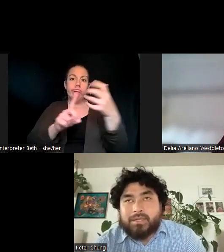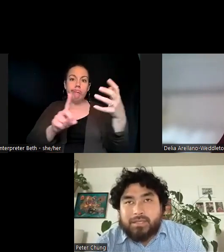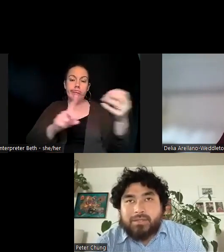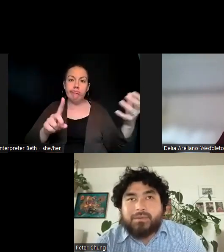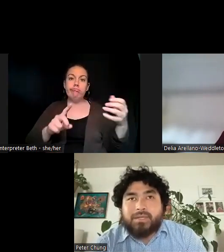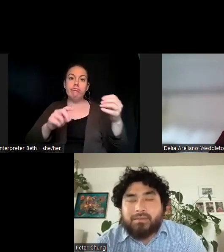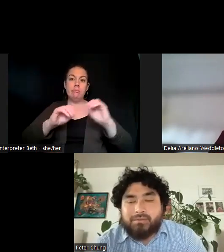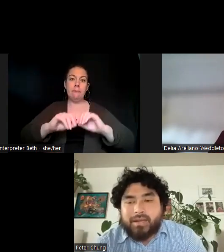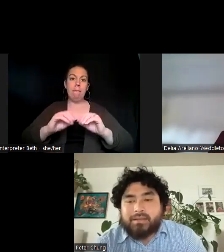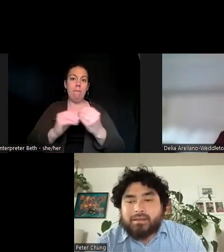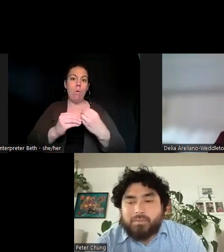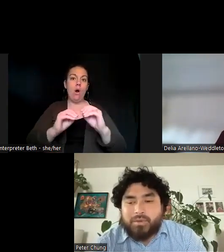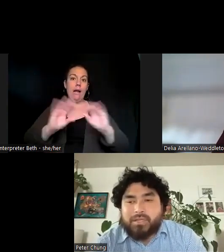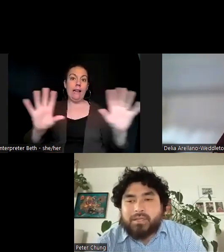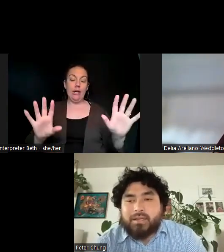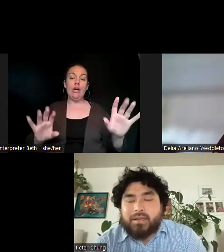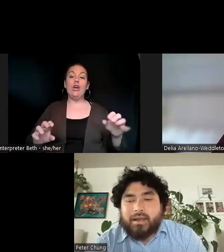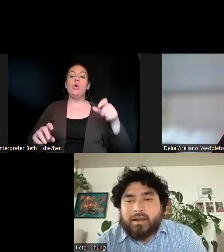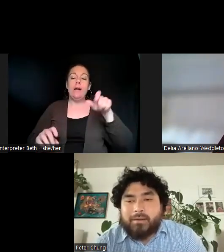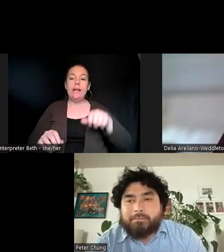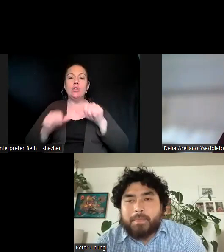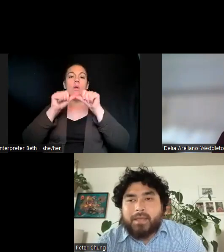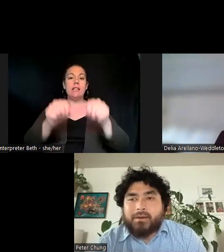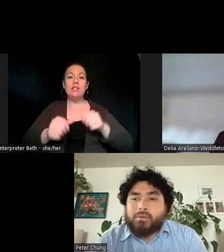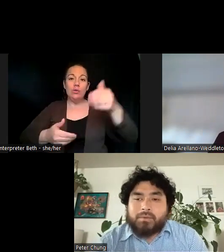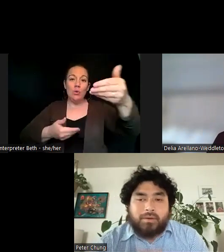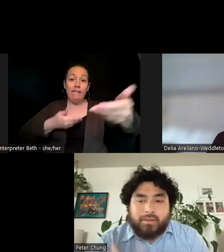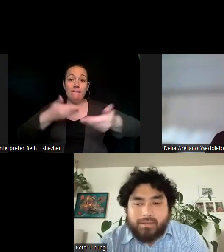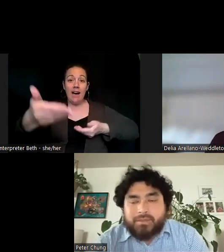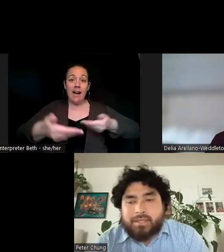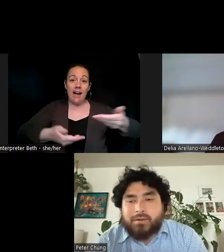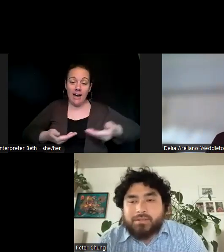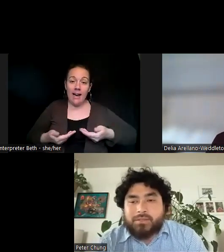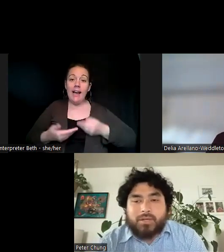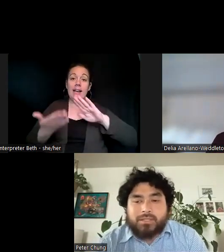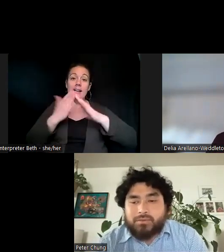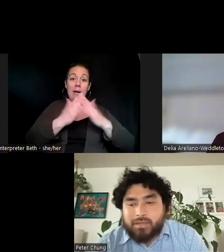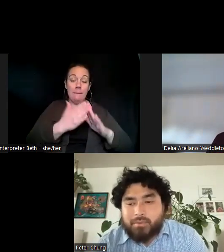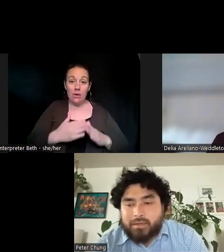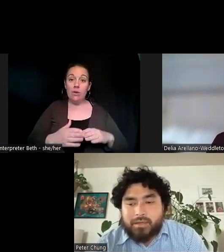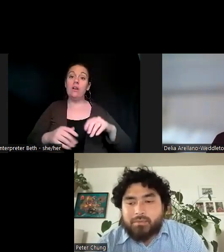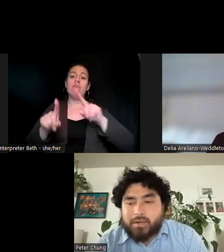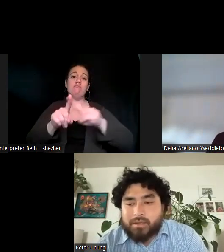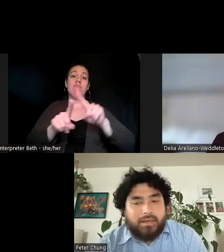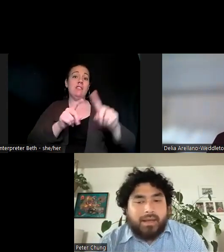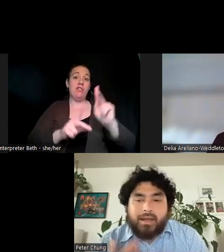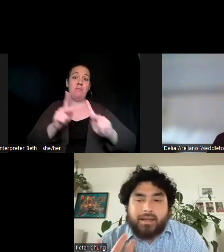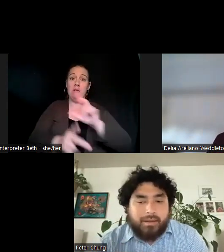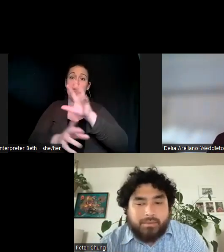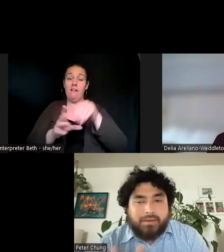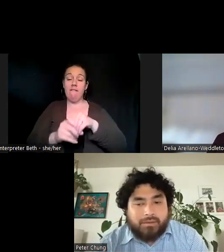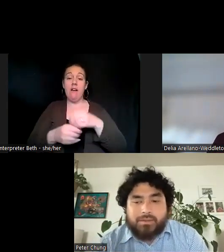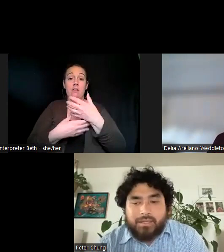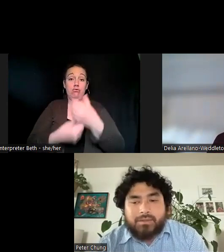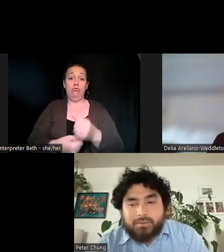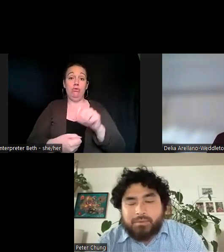to continue to invite the community, all the different stakeholders. Trust is really important in our work. And